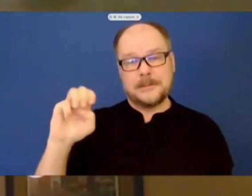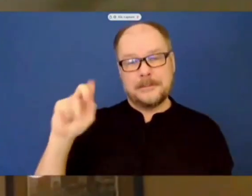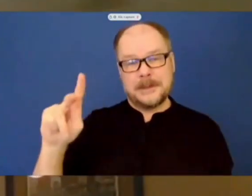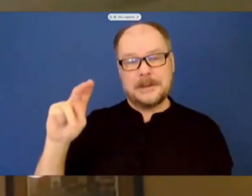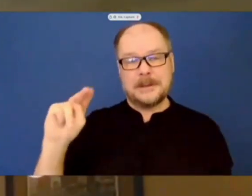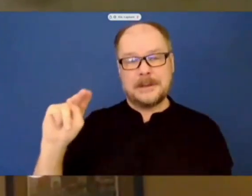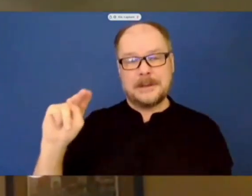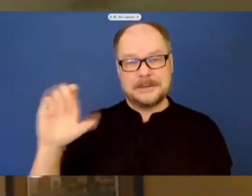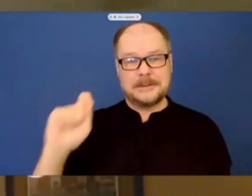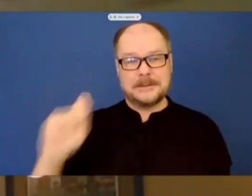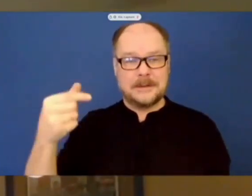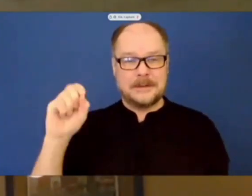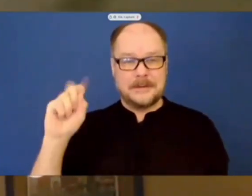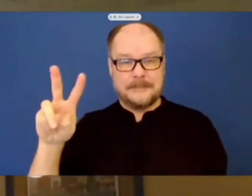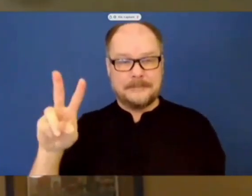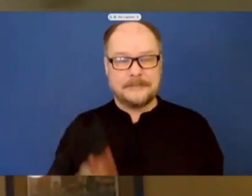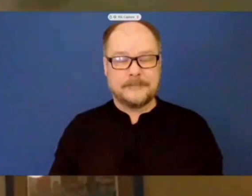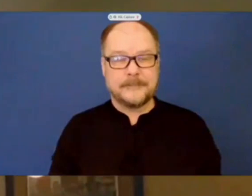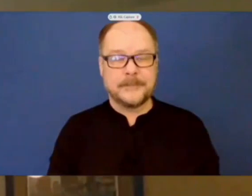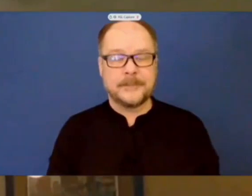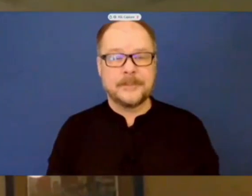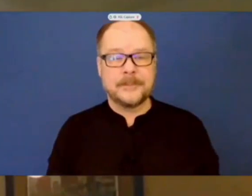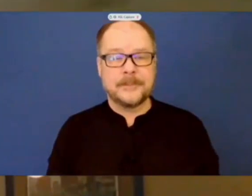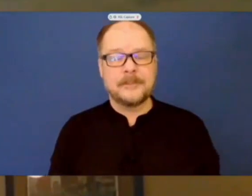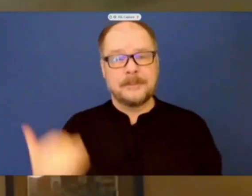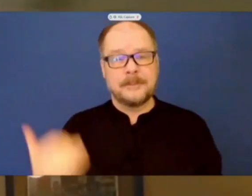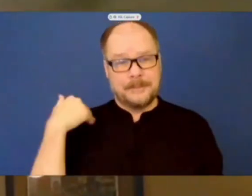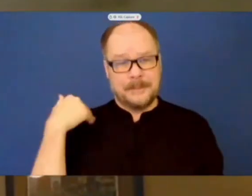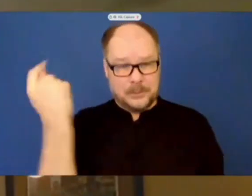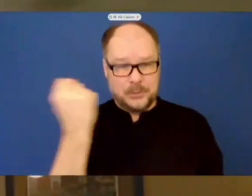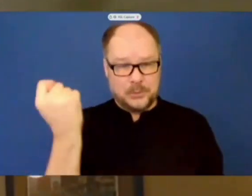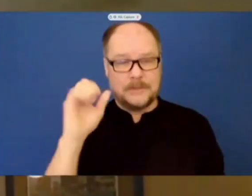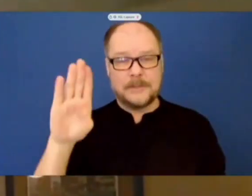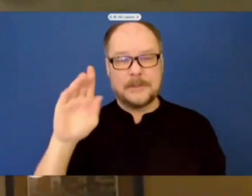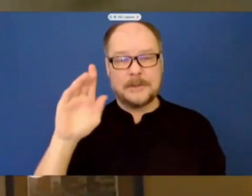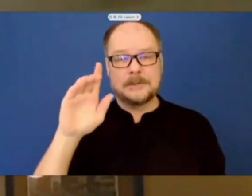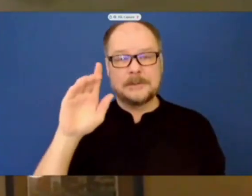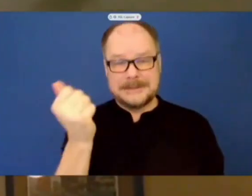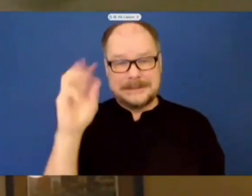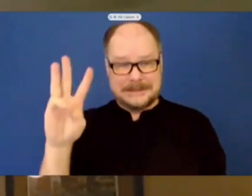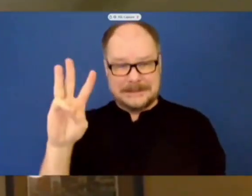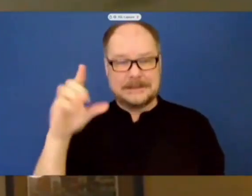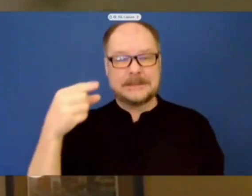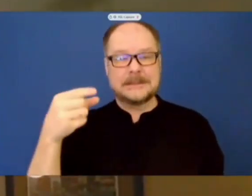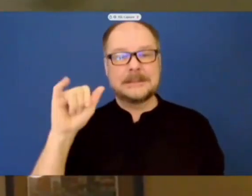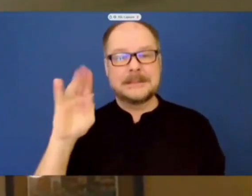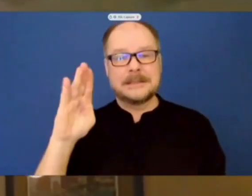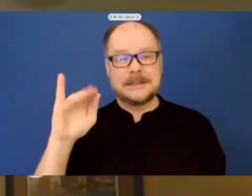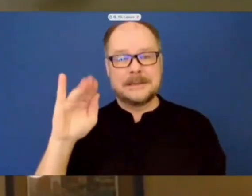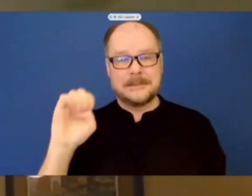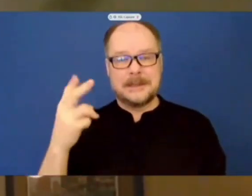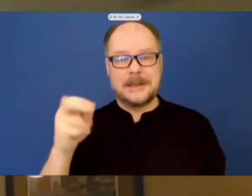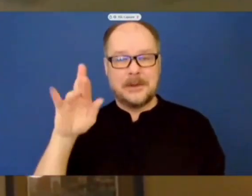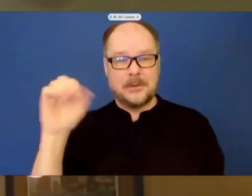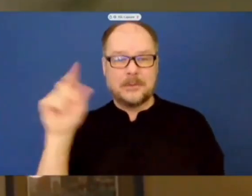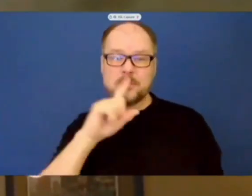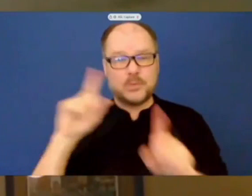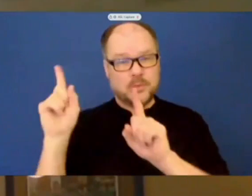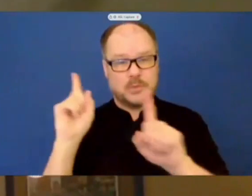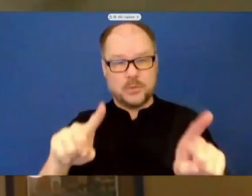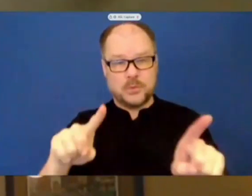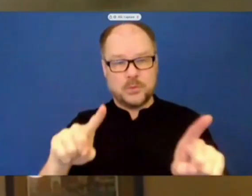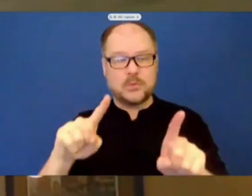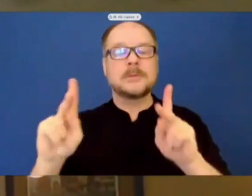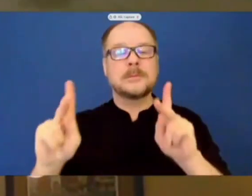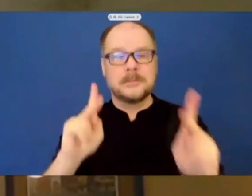watch.mecnc.gov. On Tuesday, February 16th, Gibby Harris issued an order of abatement of imminent hazard for